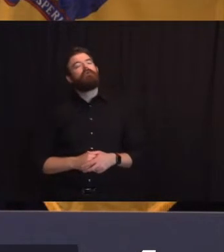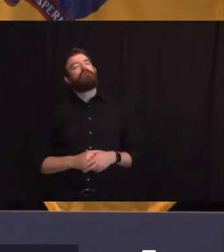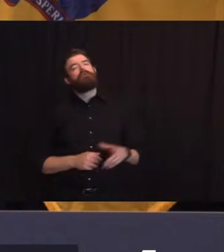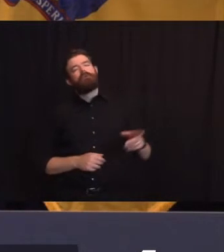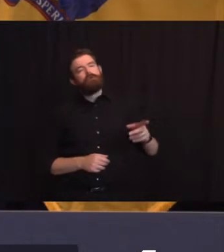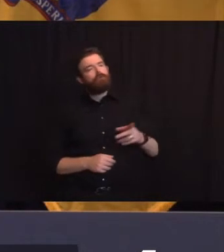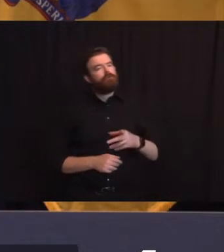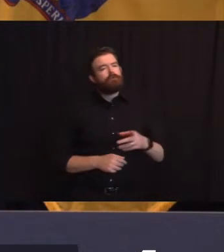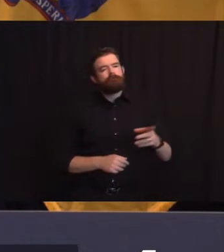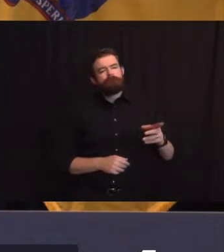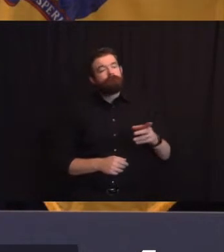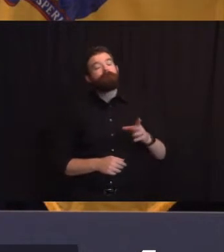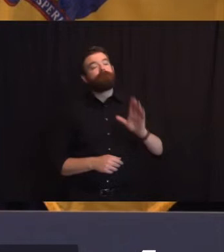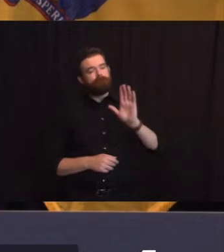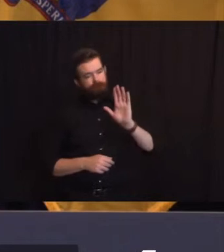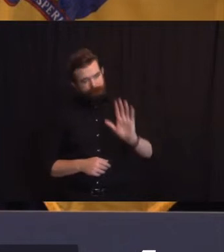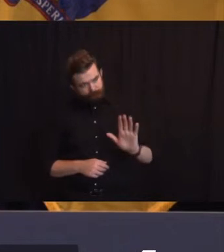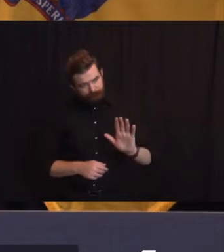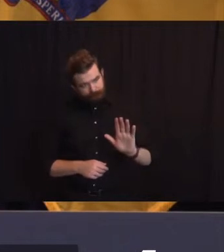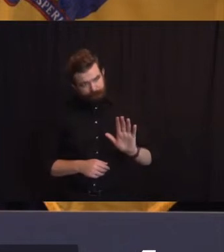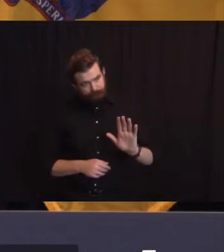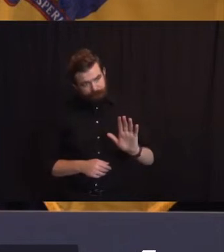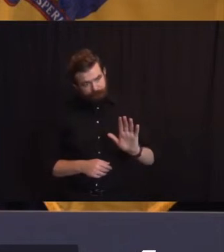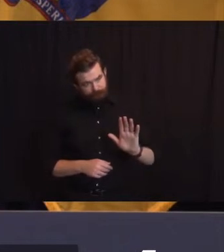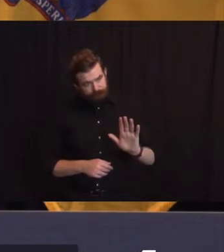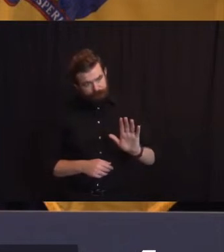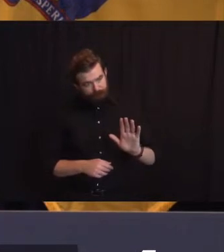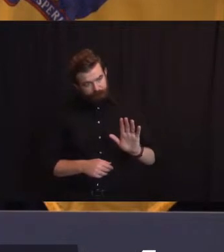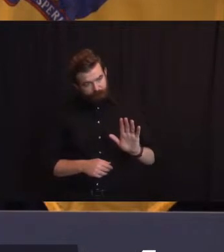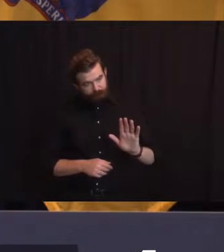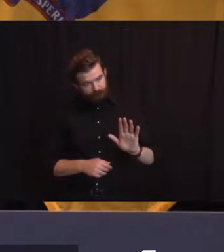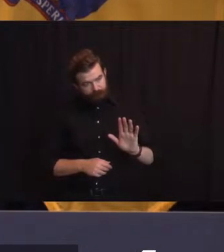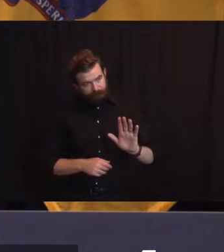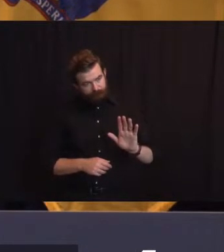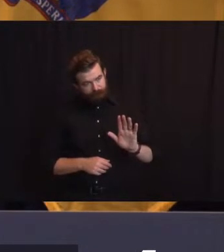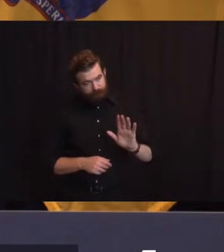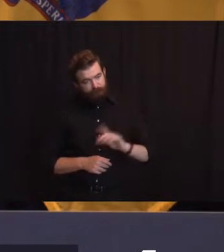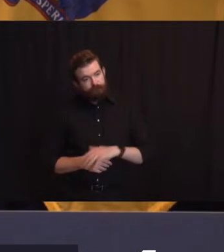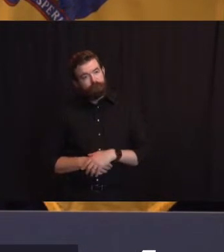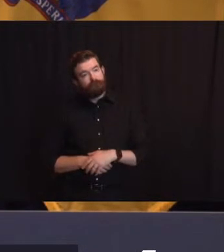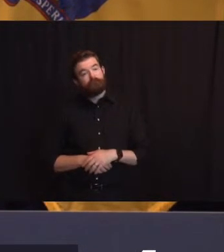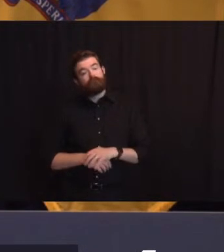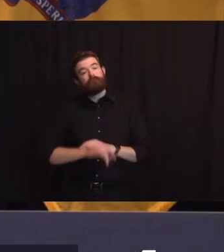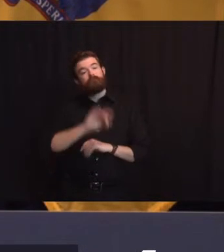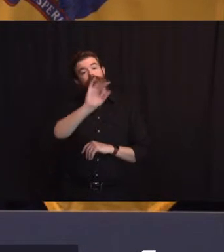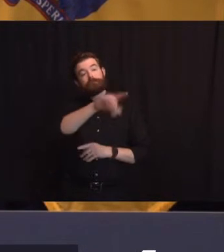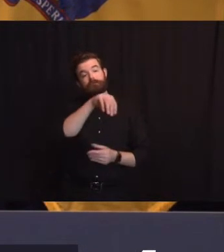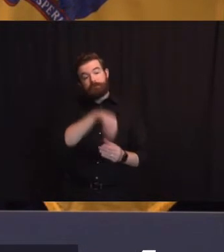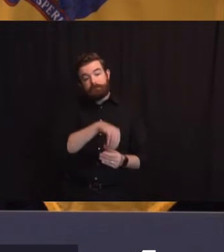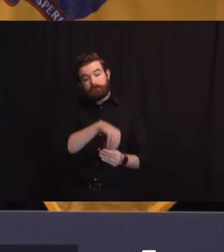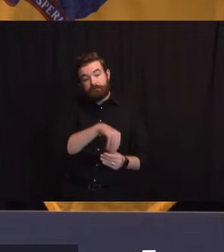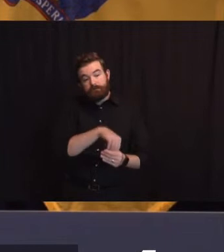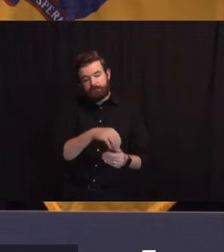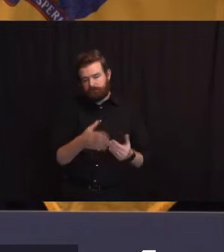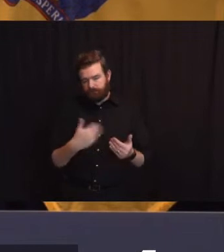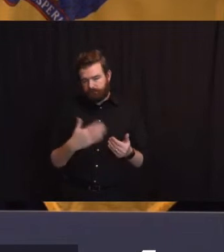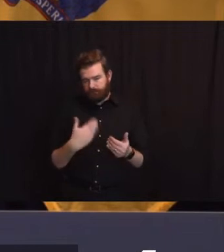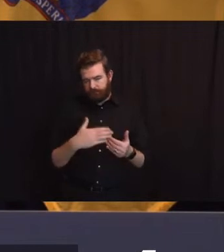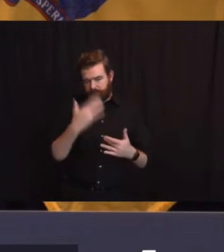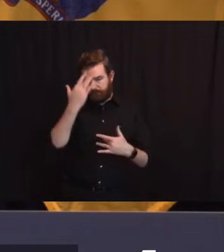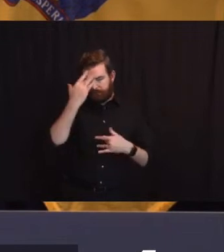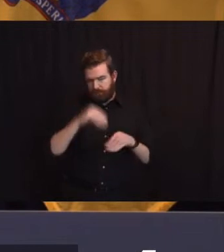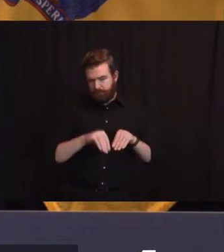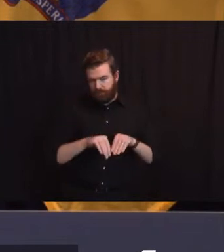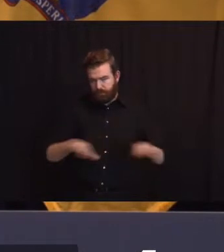principles here. The virus is a lot more lethal indoors than outdoors, which is why we have, as of today, and this was not a huge step because we were largely